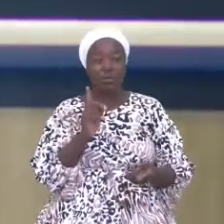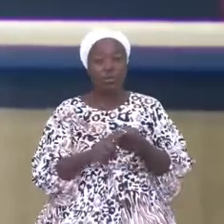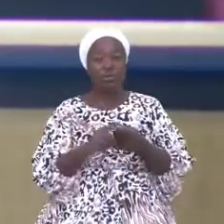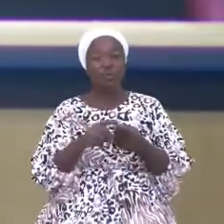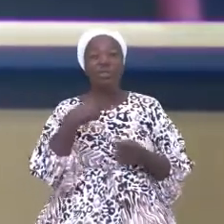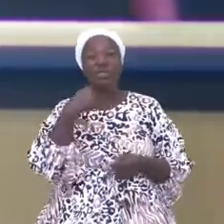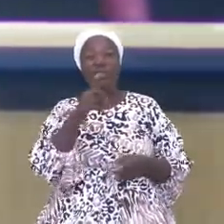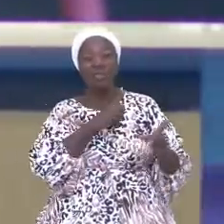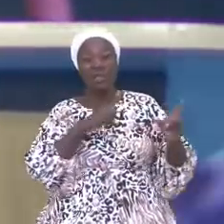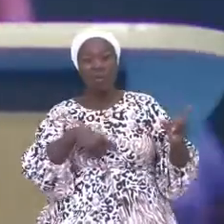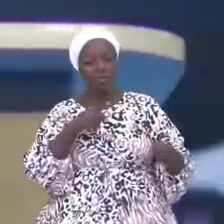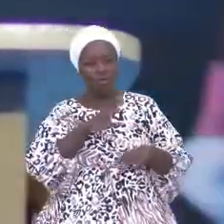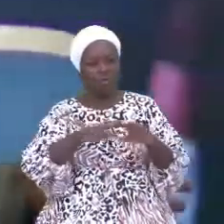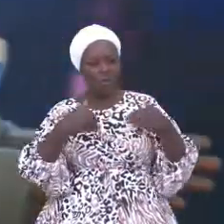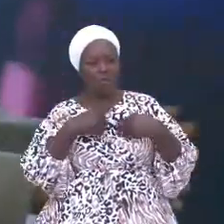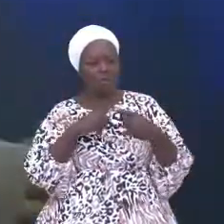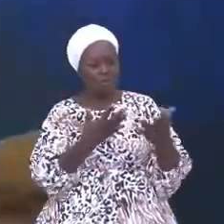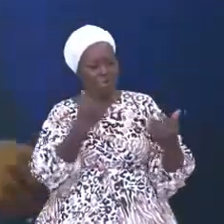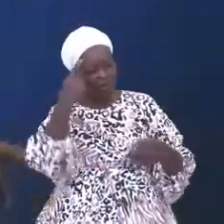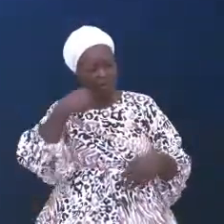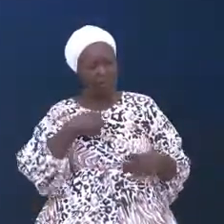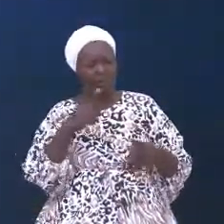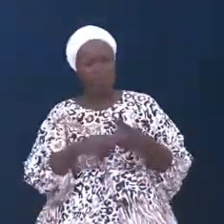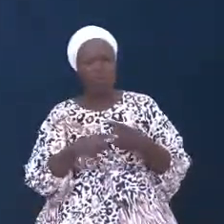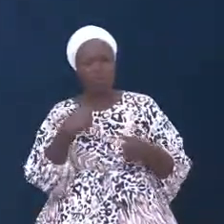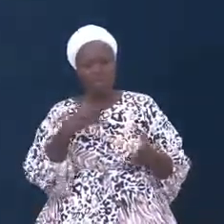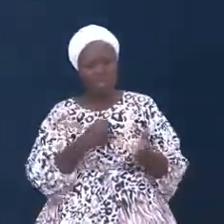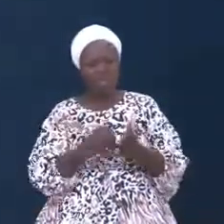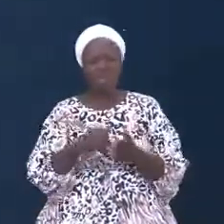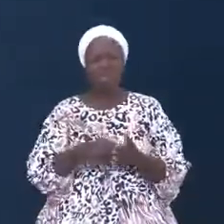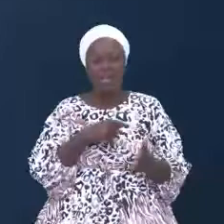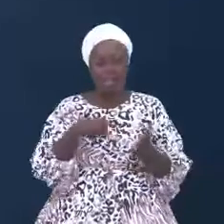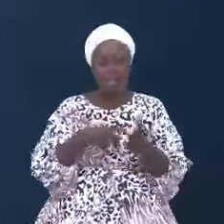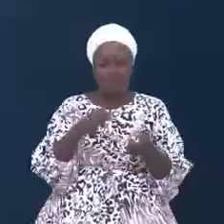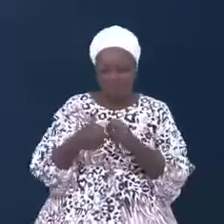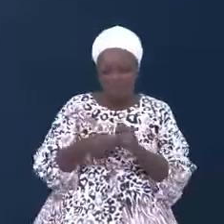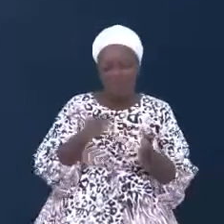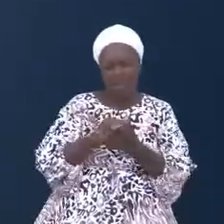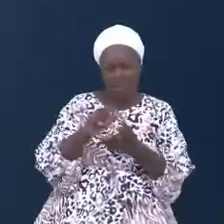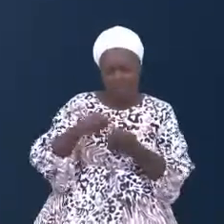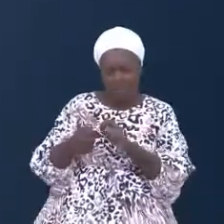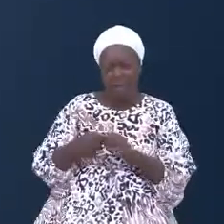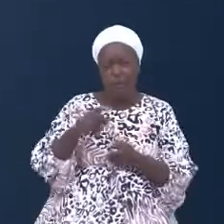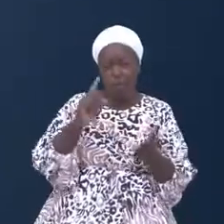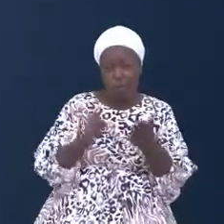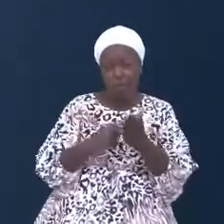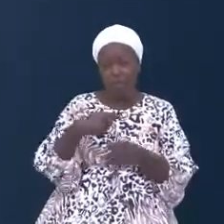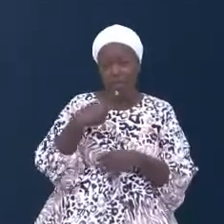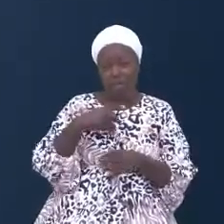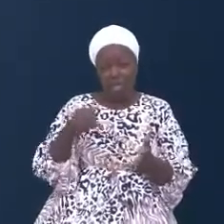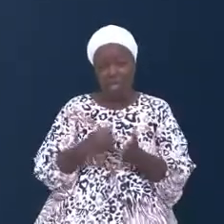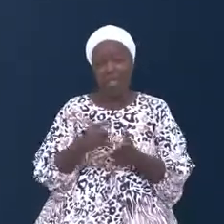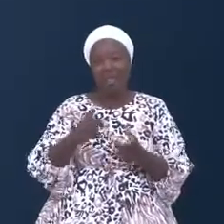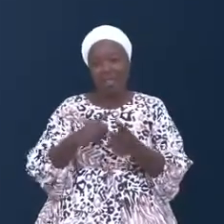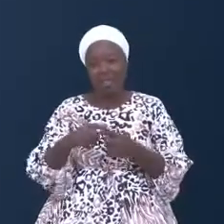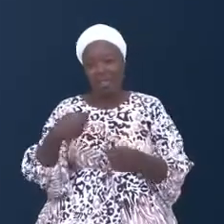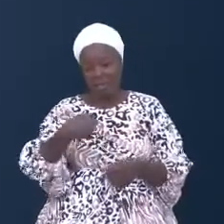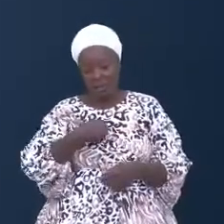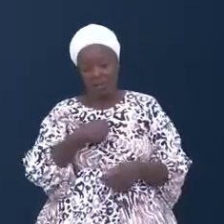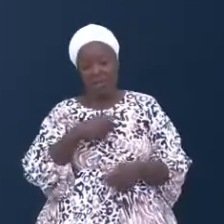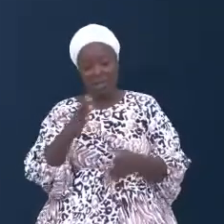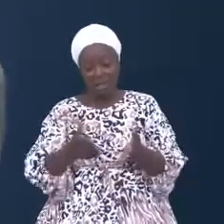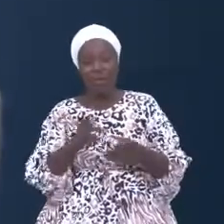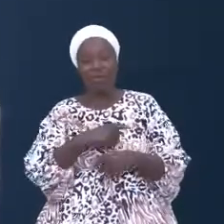me to mention this problem, that problem. Once you mention the problem, I will give confirmation